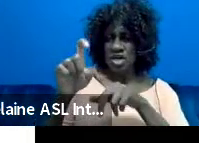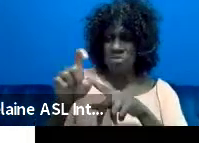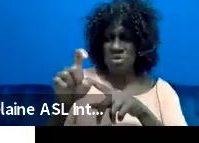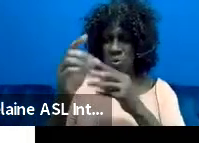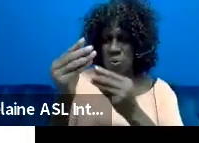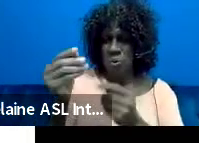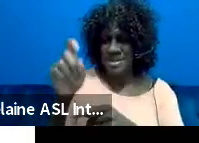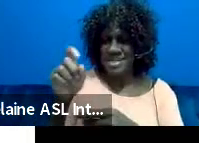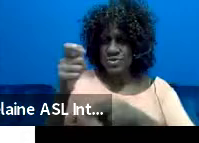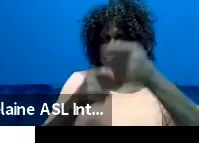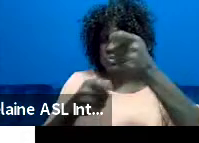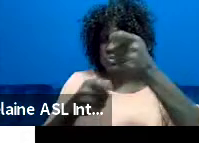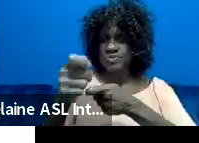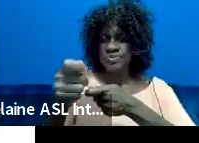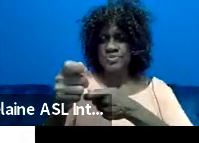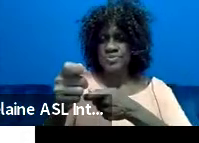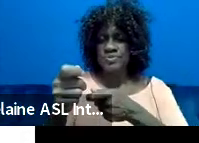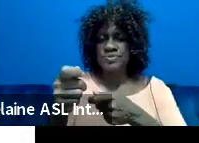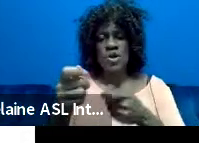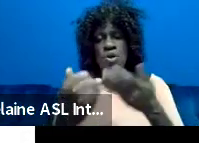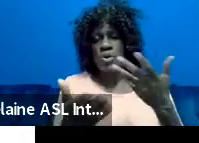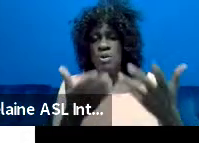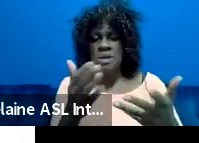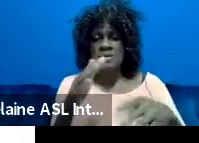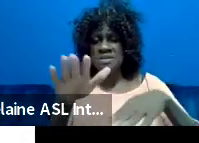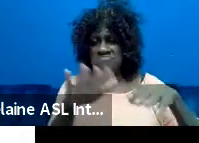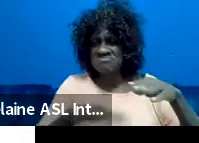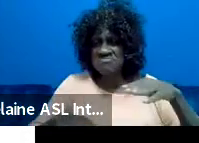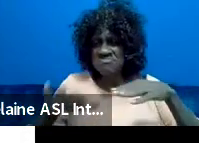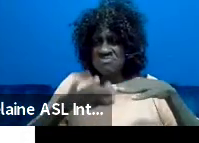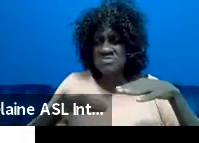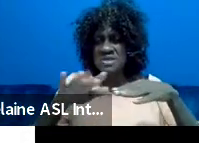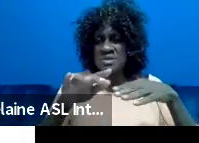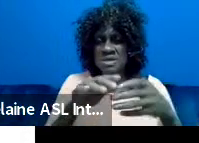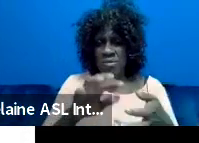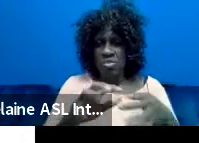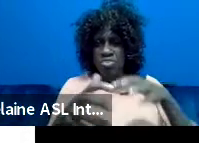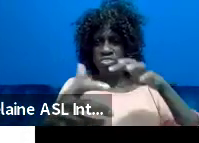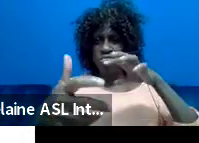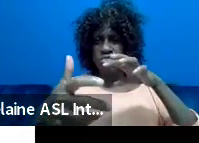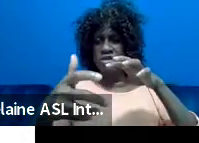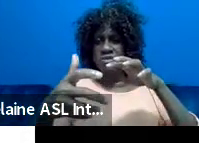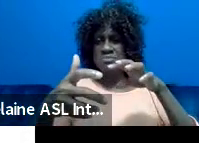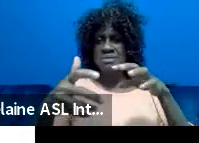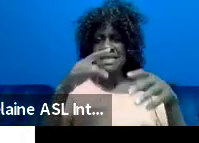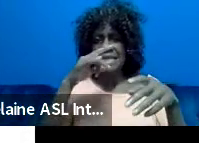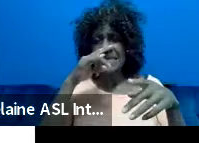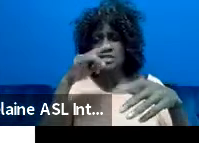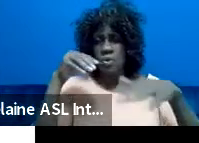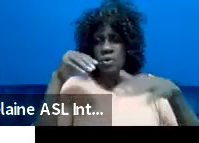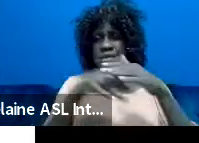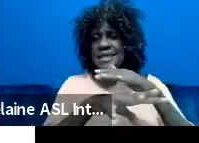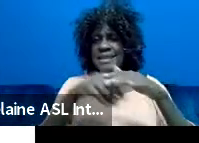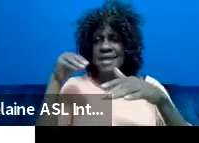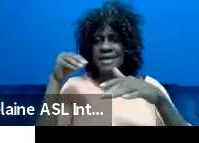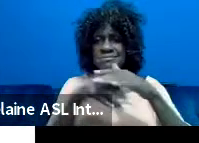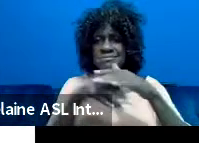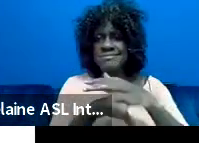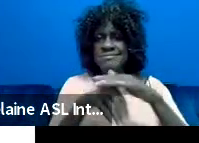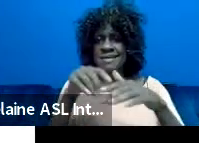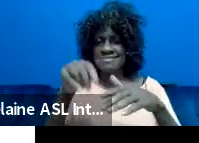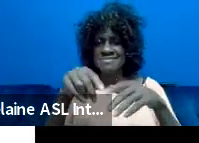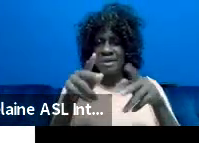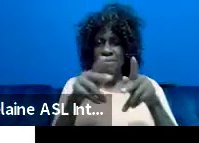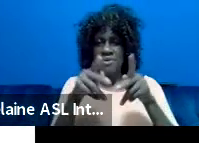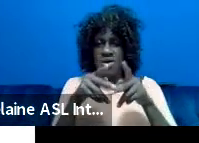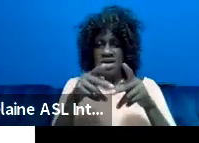so we need to replace it. Or maybe the surface has been displaced where children are coming in and out of a certain piece of playground